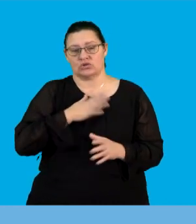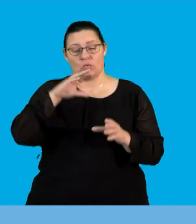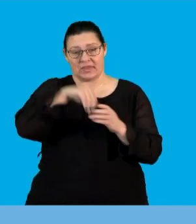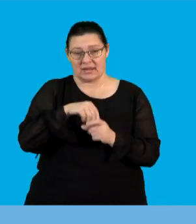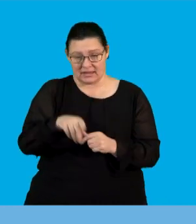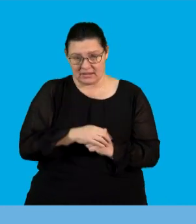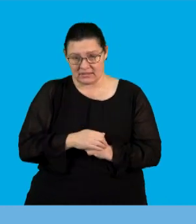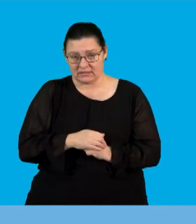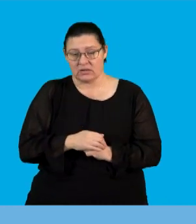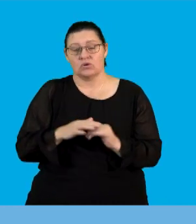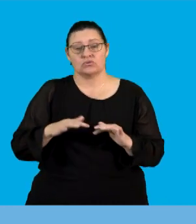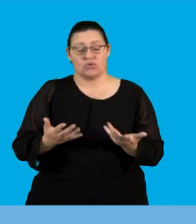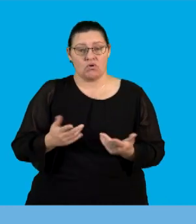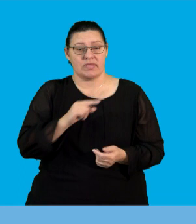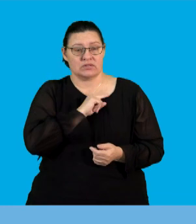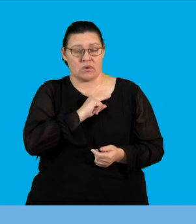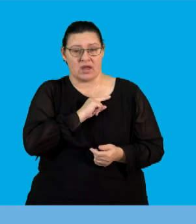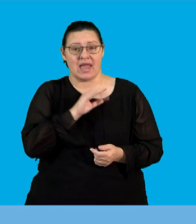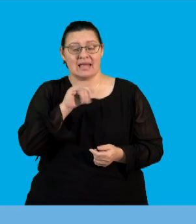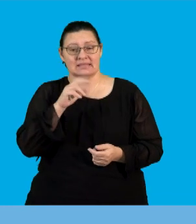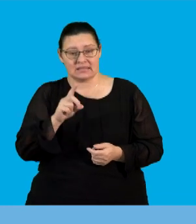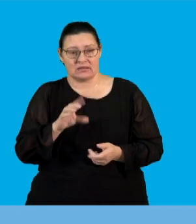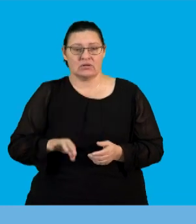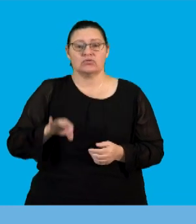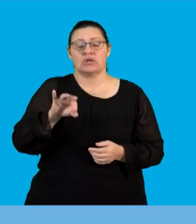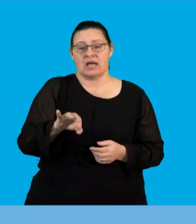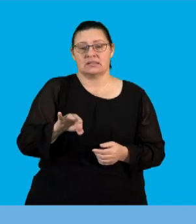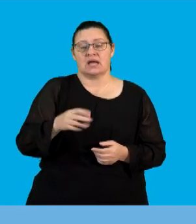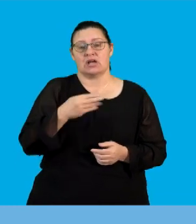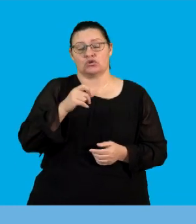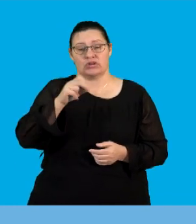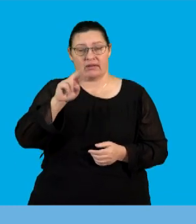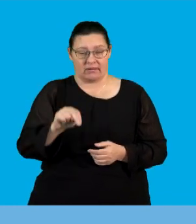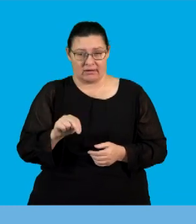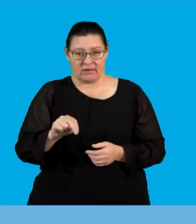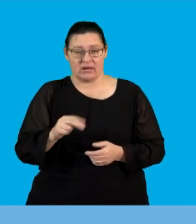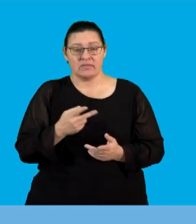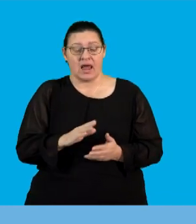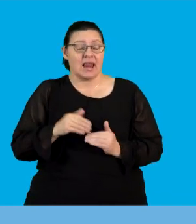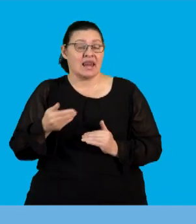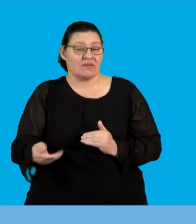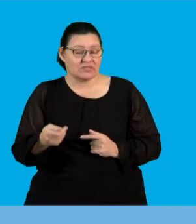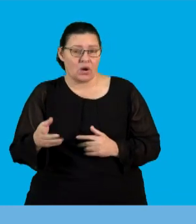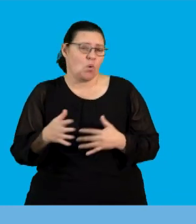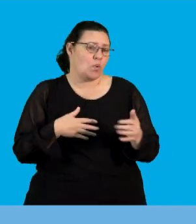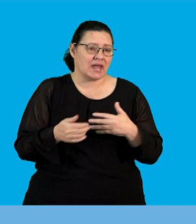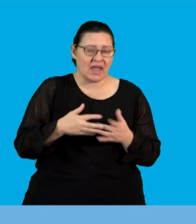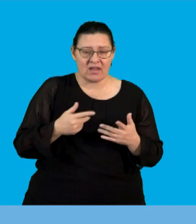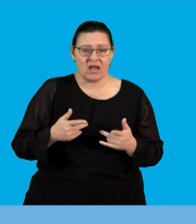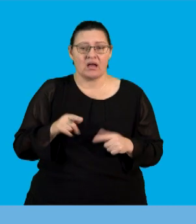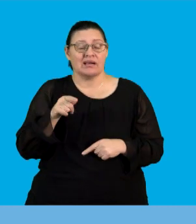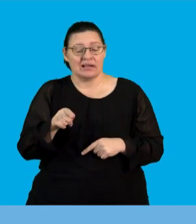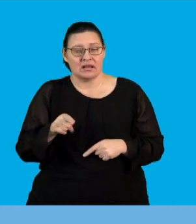oxygen within this reaction. Right? So therefore, the acid is going to donate the hydrogen, and then the remainder of